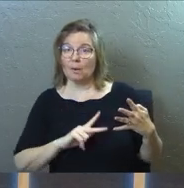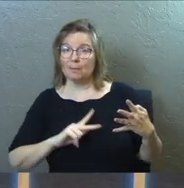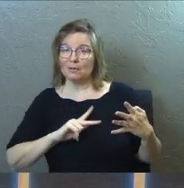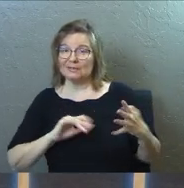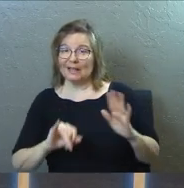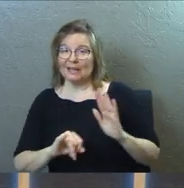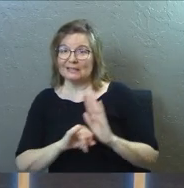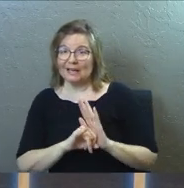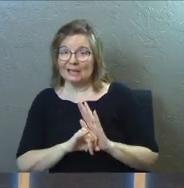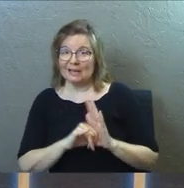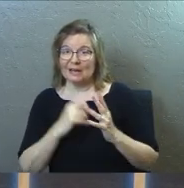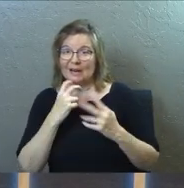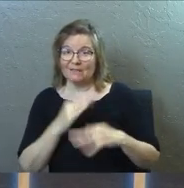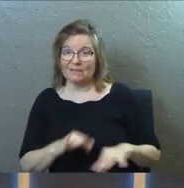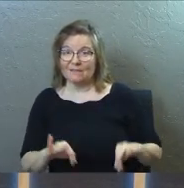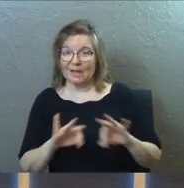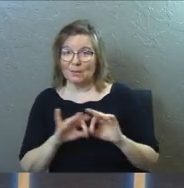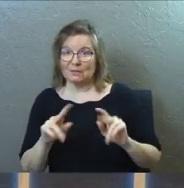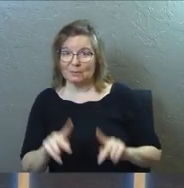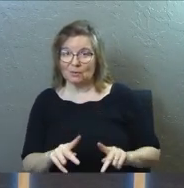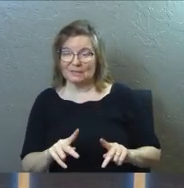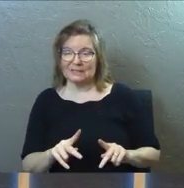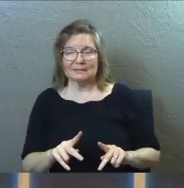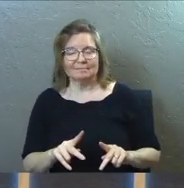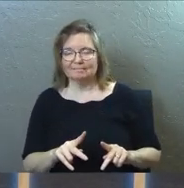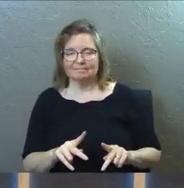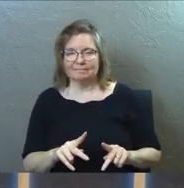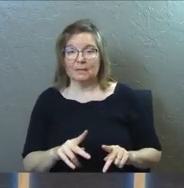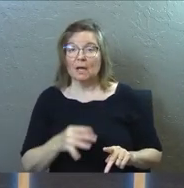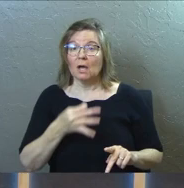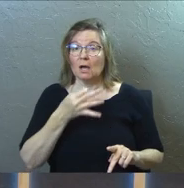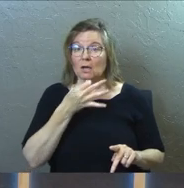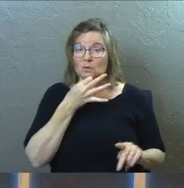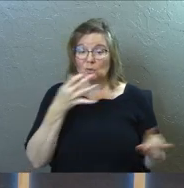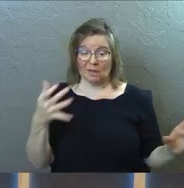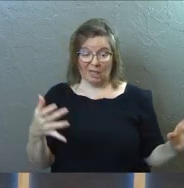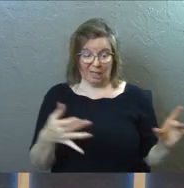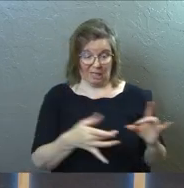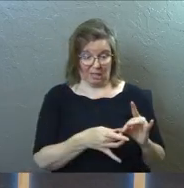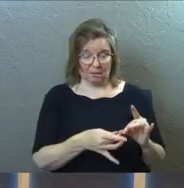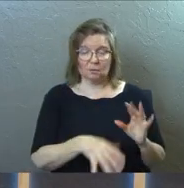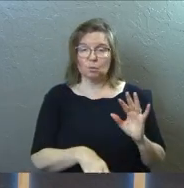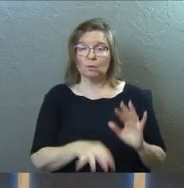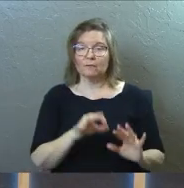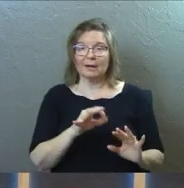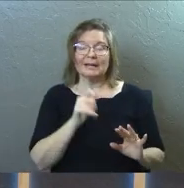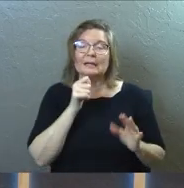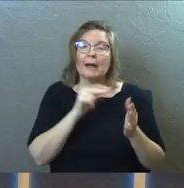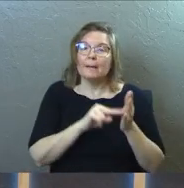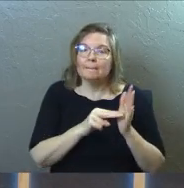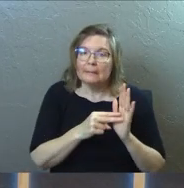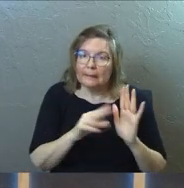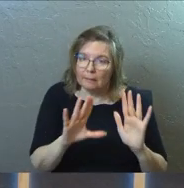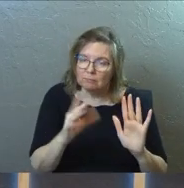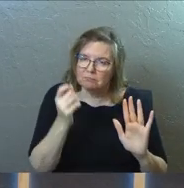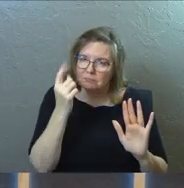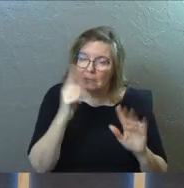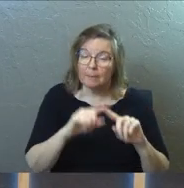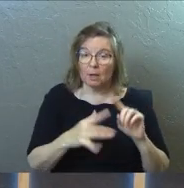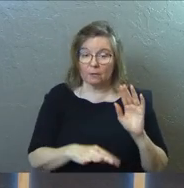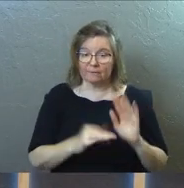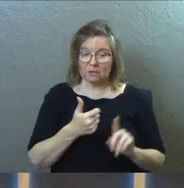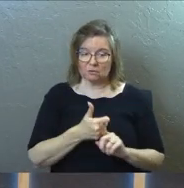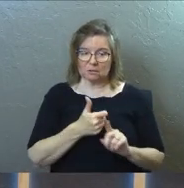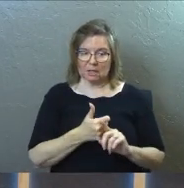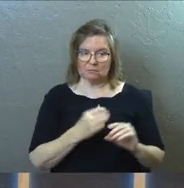personal identity and value as a person. And as soon as you do that, you're going to find, you're going to find